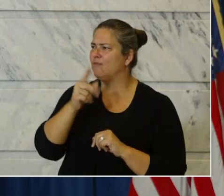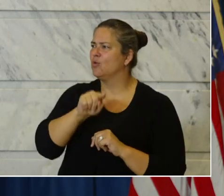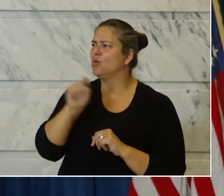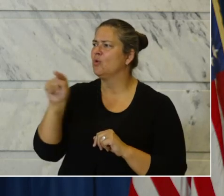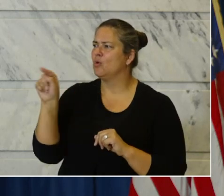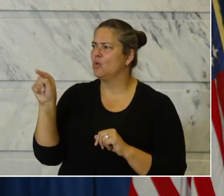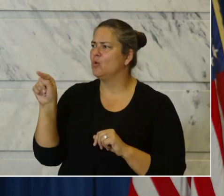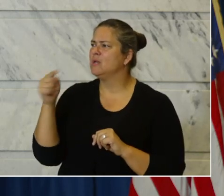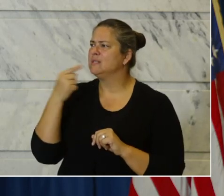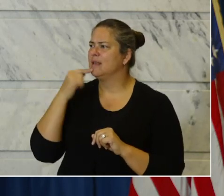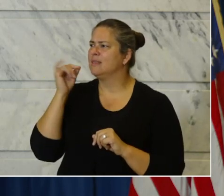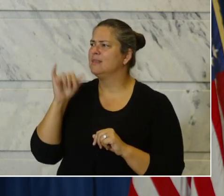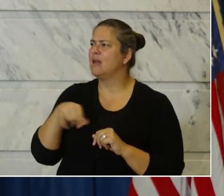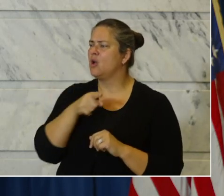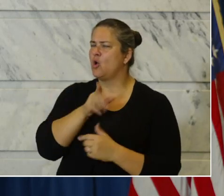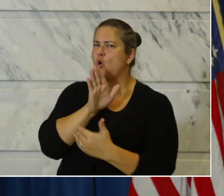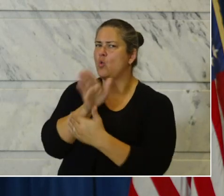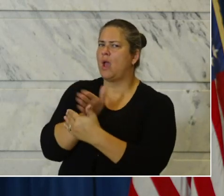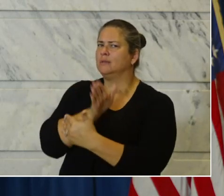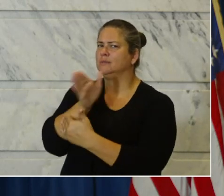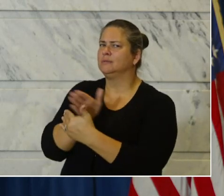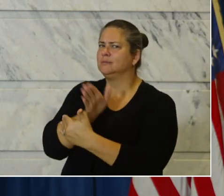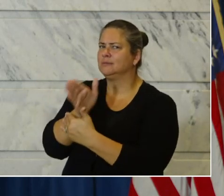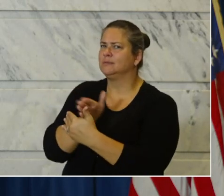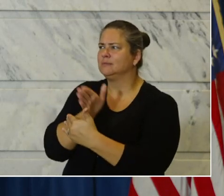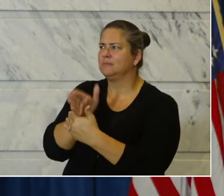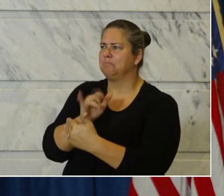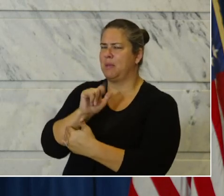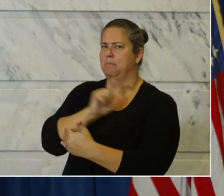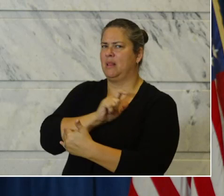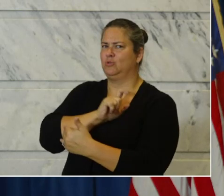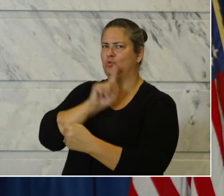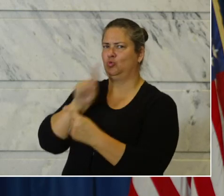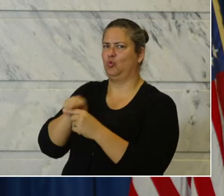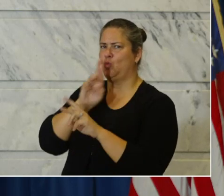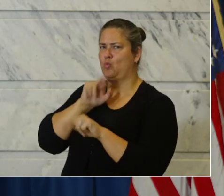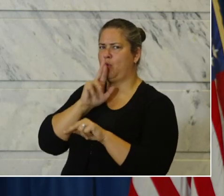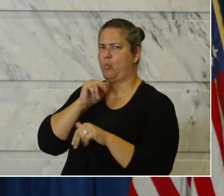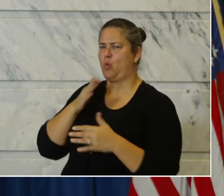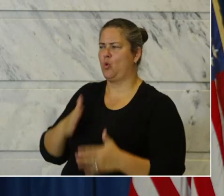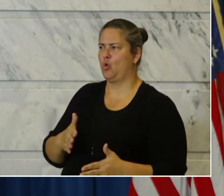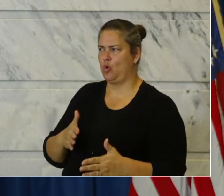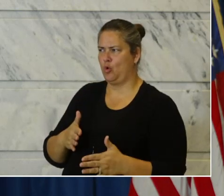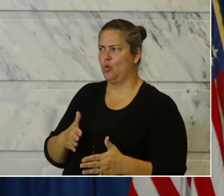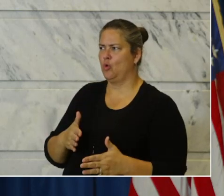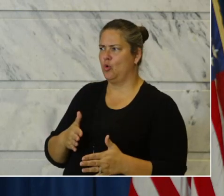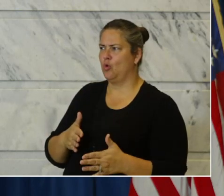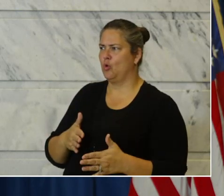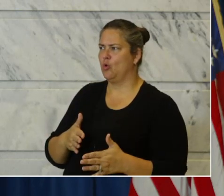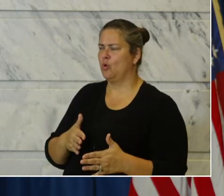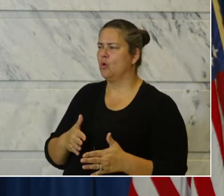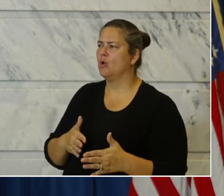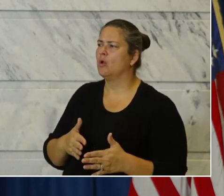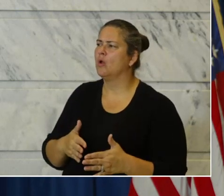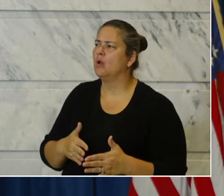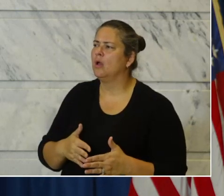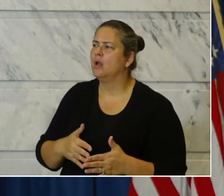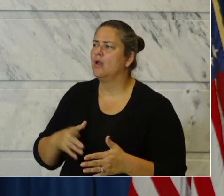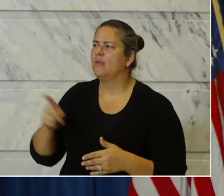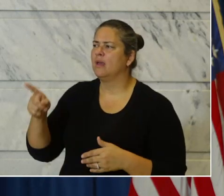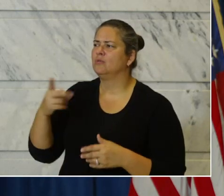least saying that they were harassed by police officers even past curfew, which I believe the curfew was exempt for media.